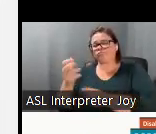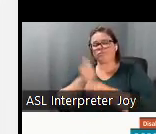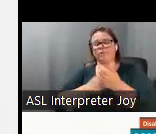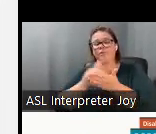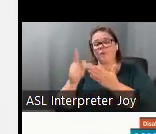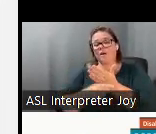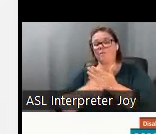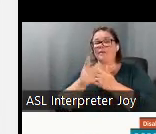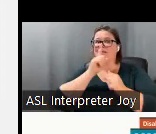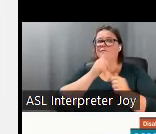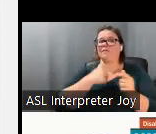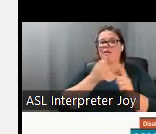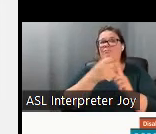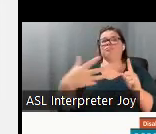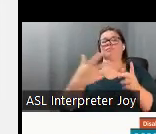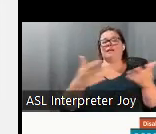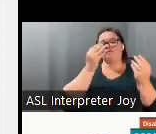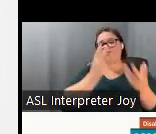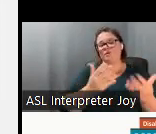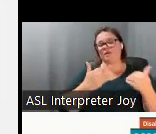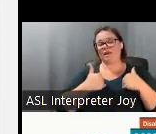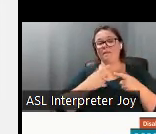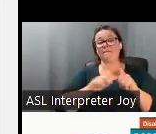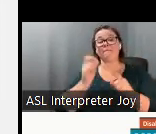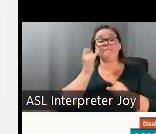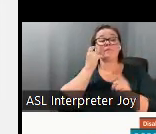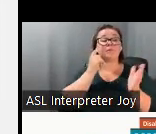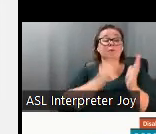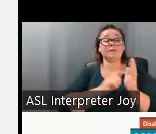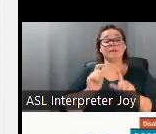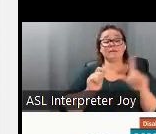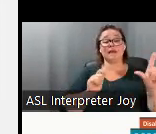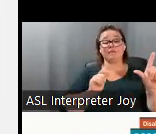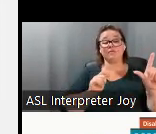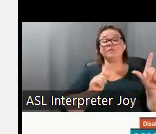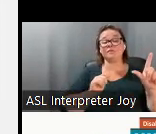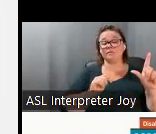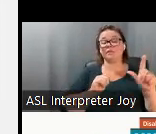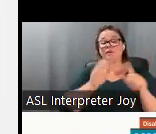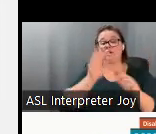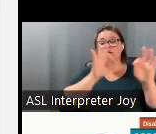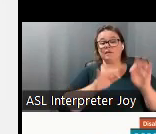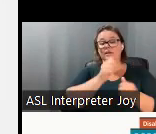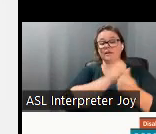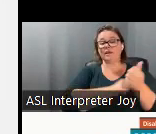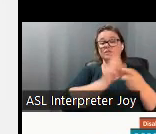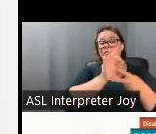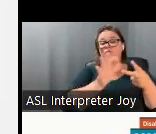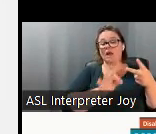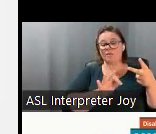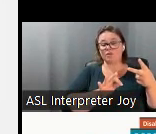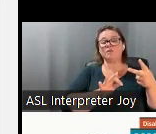they definitely have a lot to offer. But if you see on the left here, it really does go through each of those options. It will talk to you